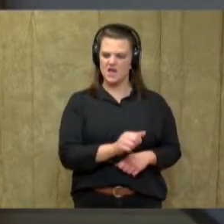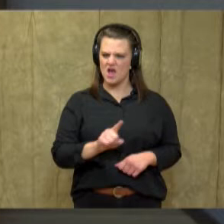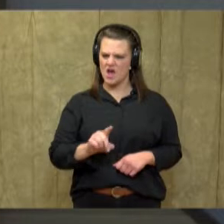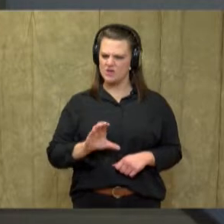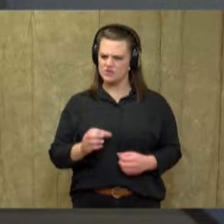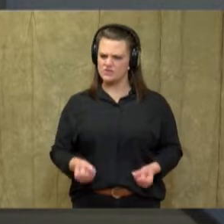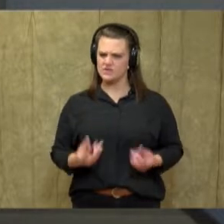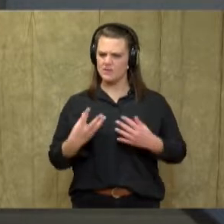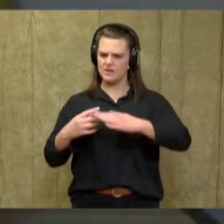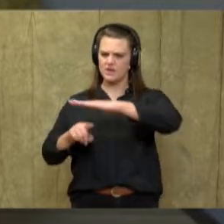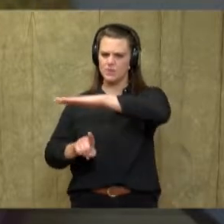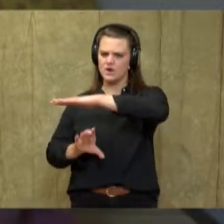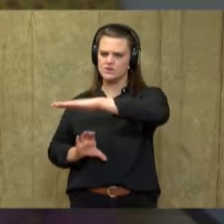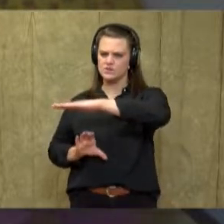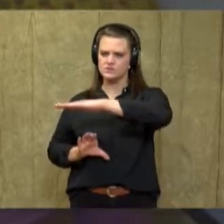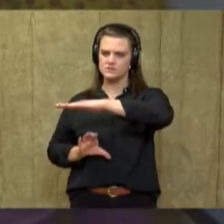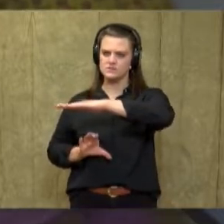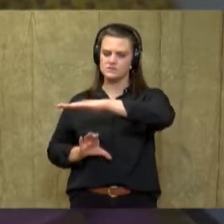have?